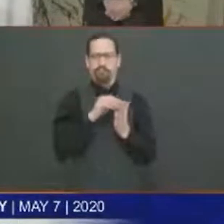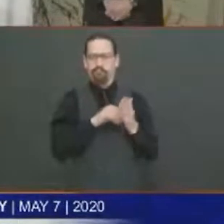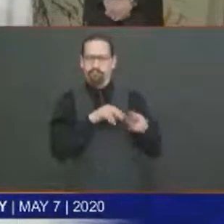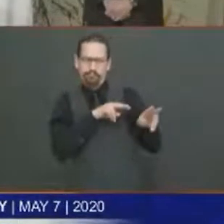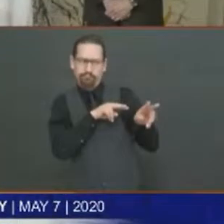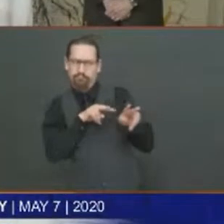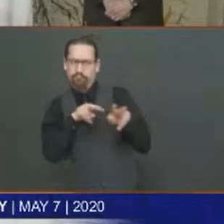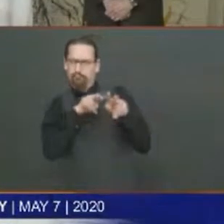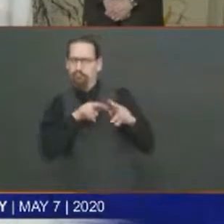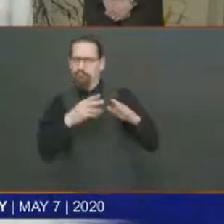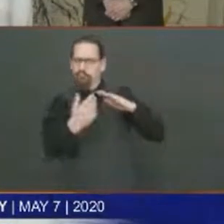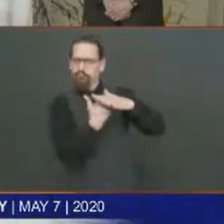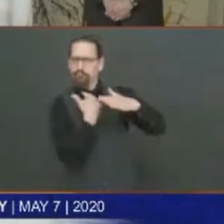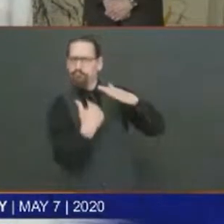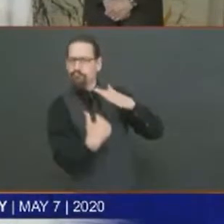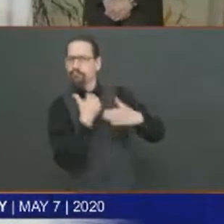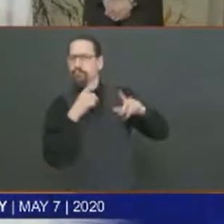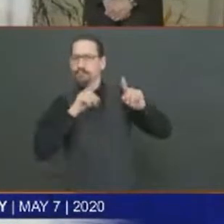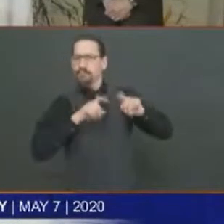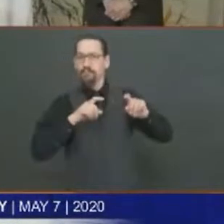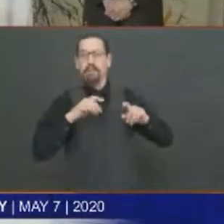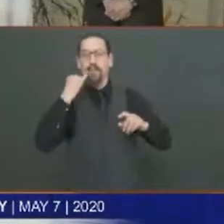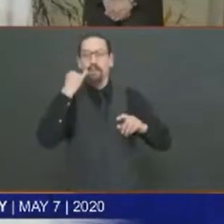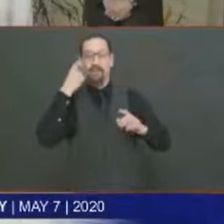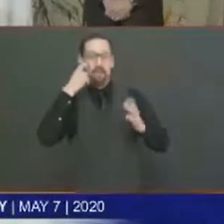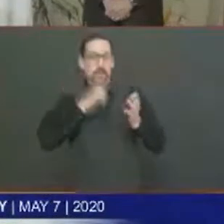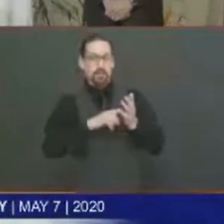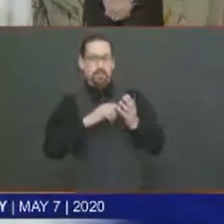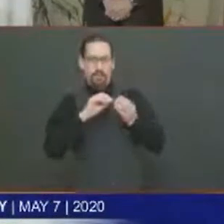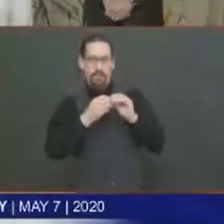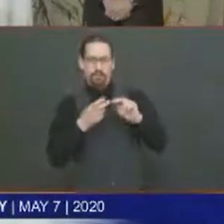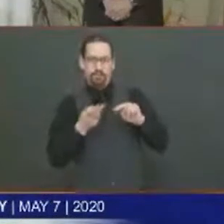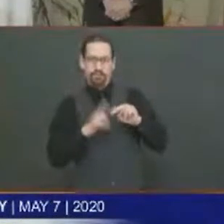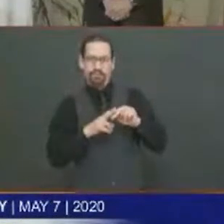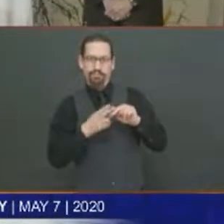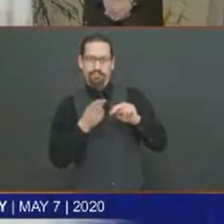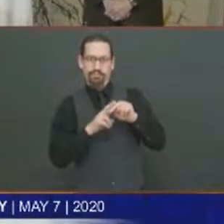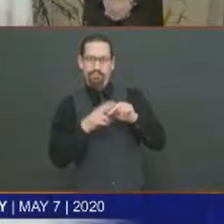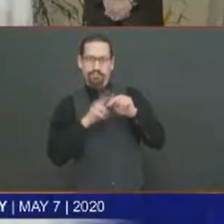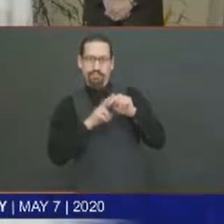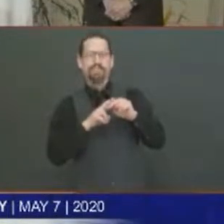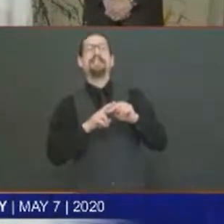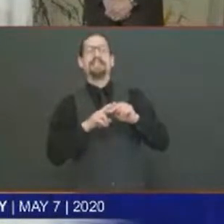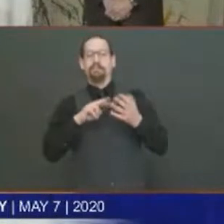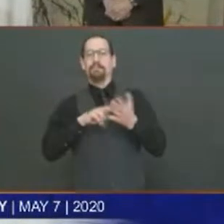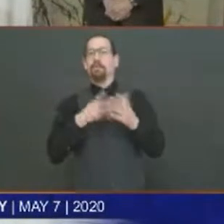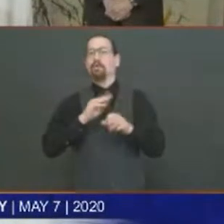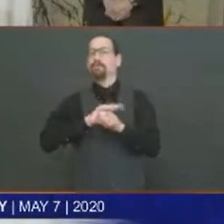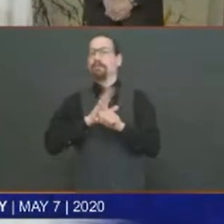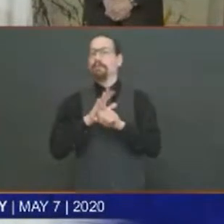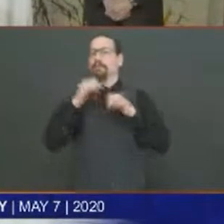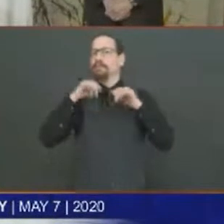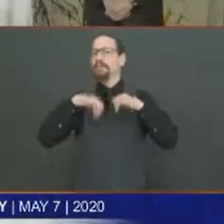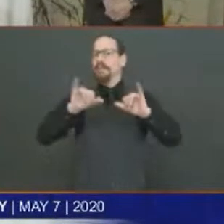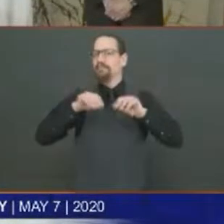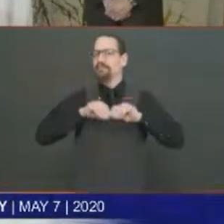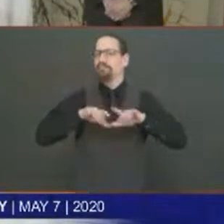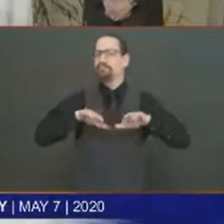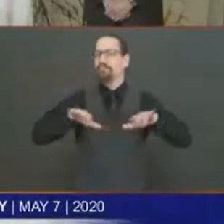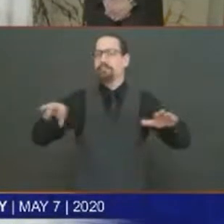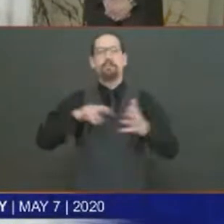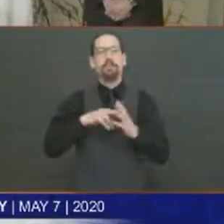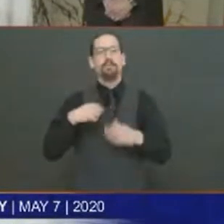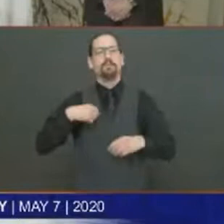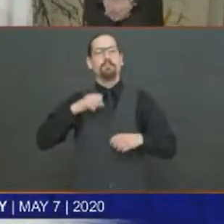our hospitals every day in real time. And so I feel that we have the systems in place to